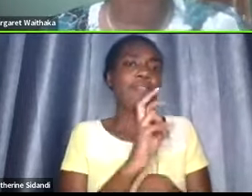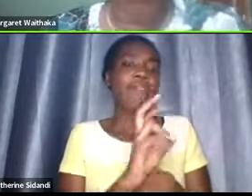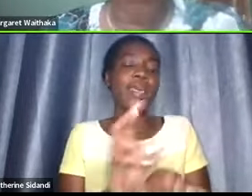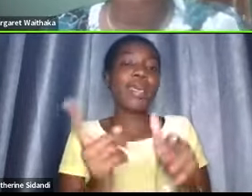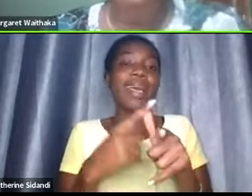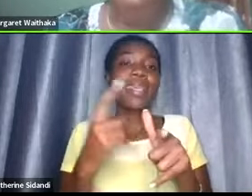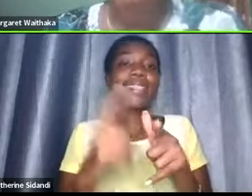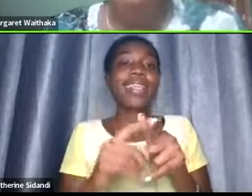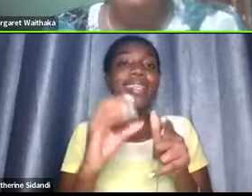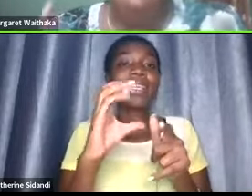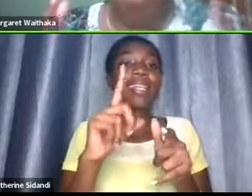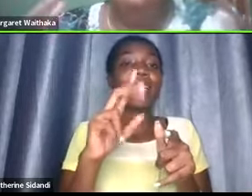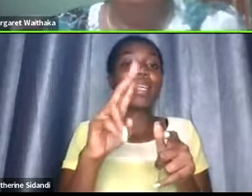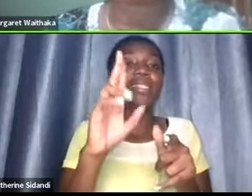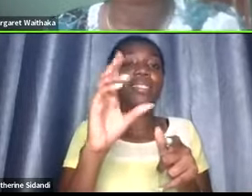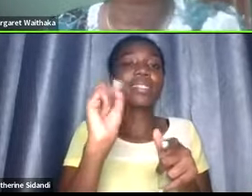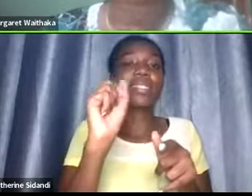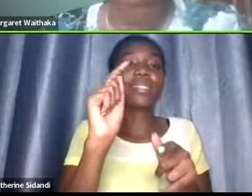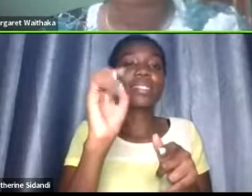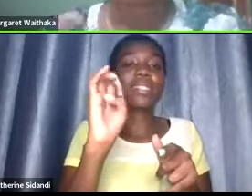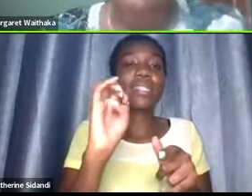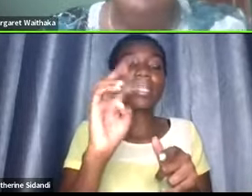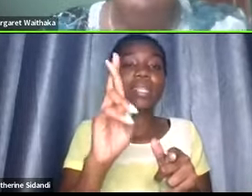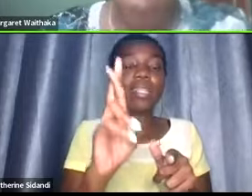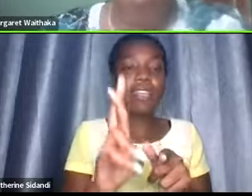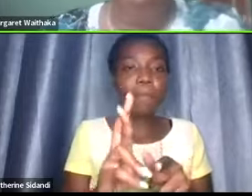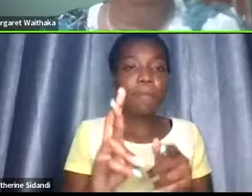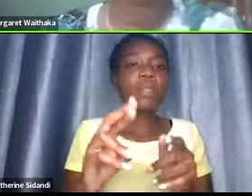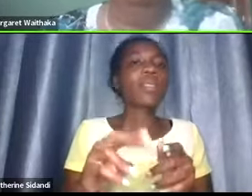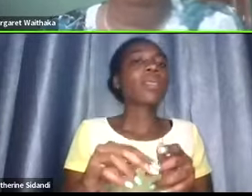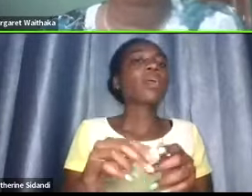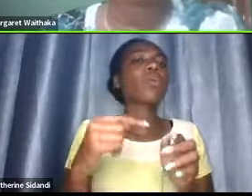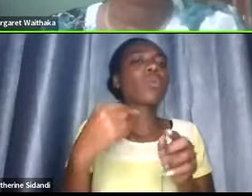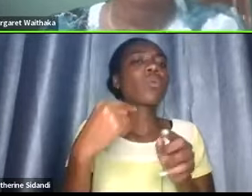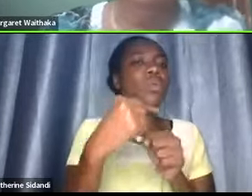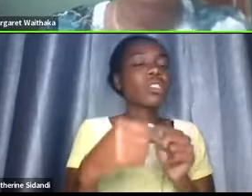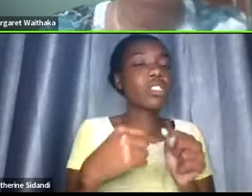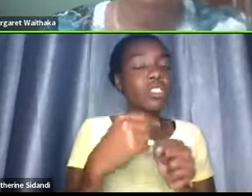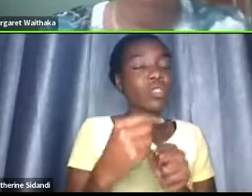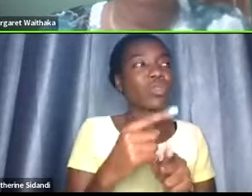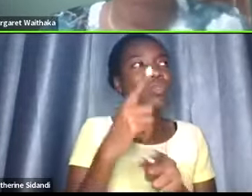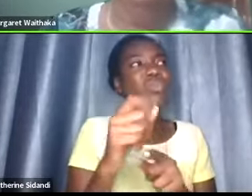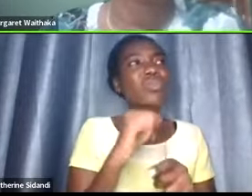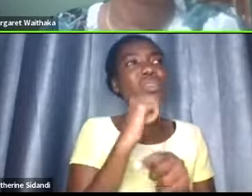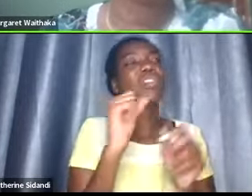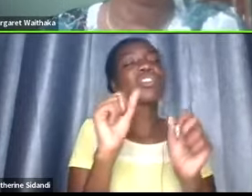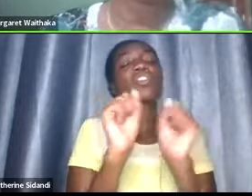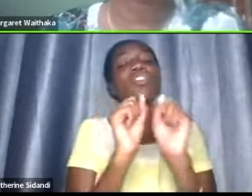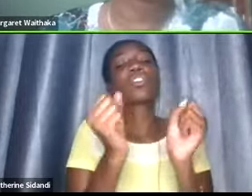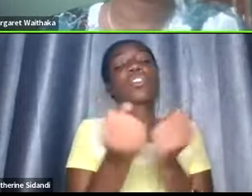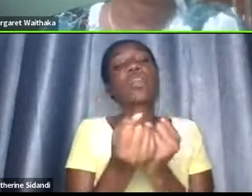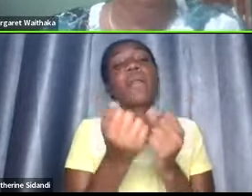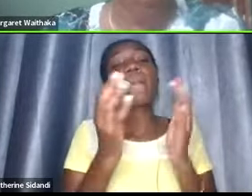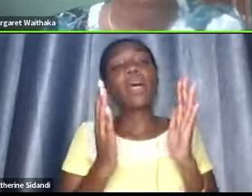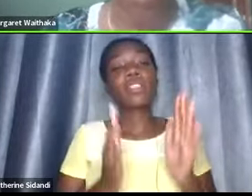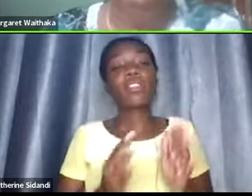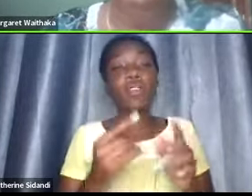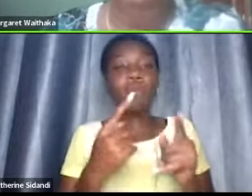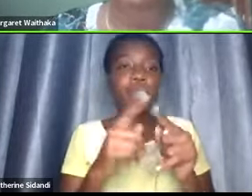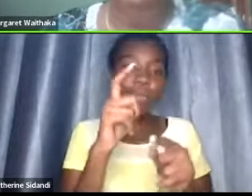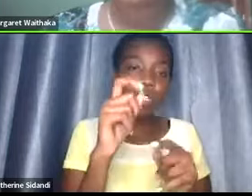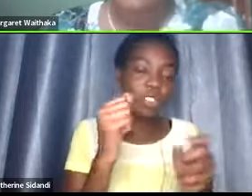does not, you are really aligned because you are outdoorsy, you are really not a social person and you need to do like career, for example,